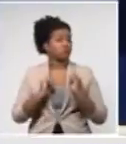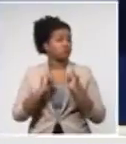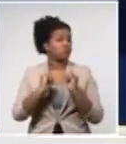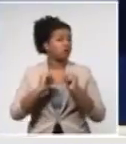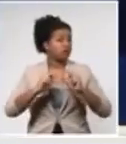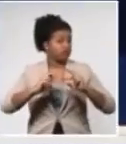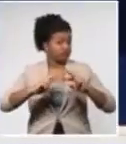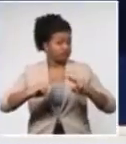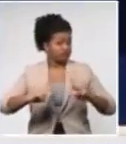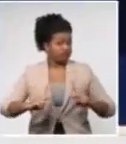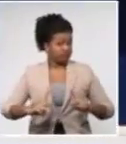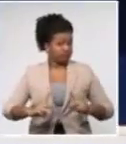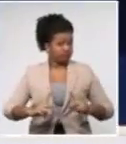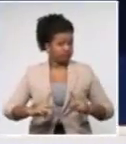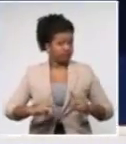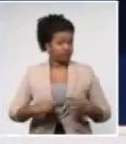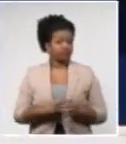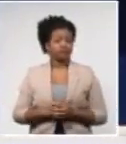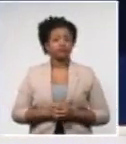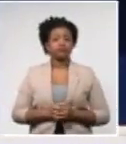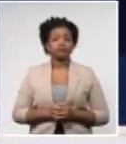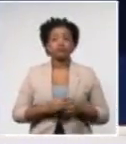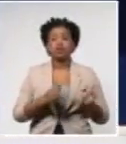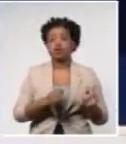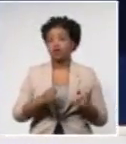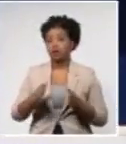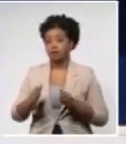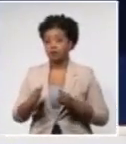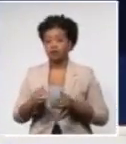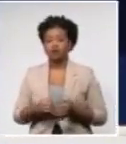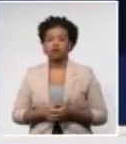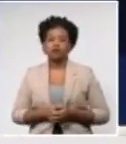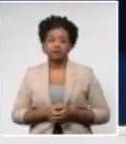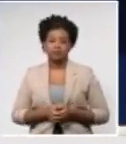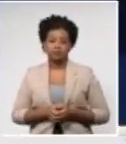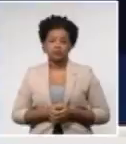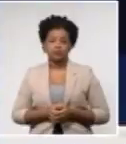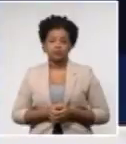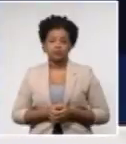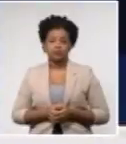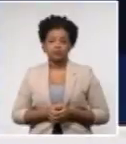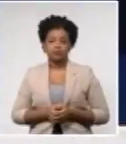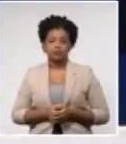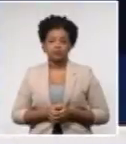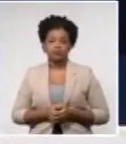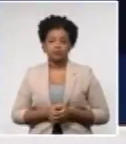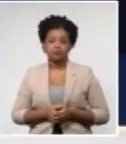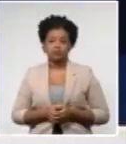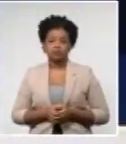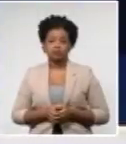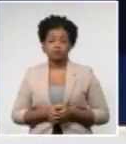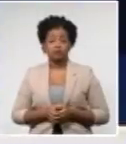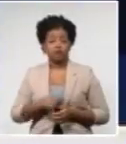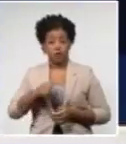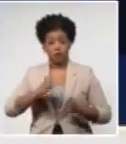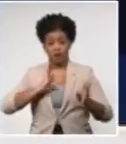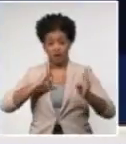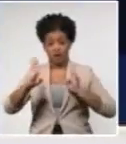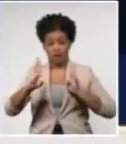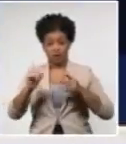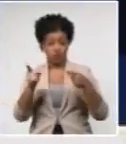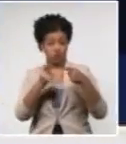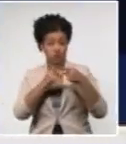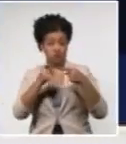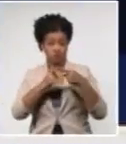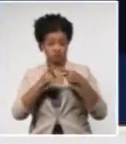the world. And before concluding, I